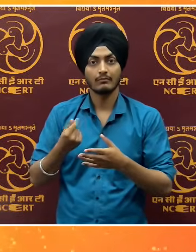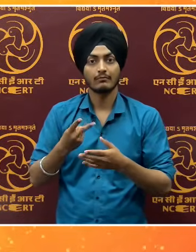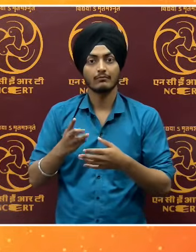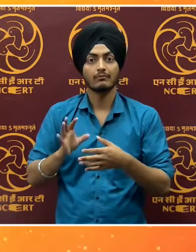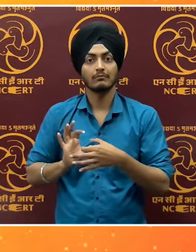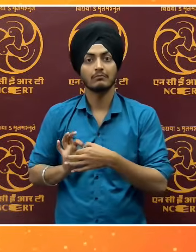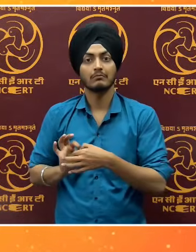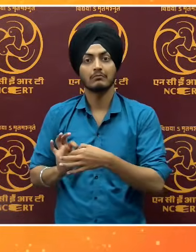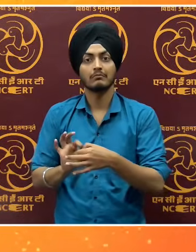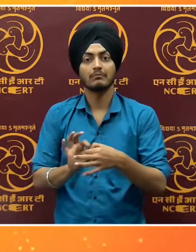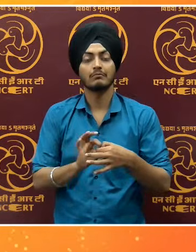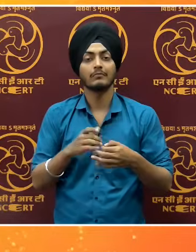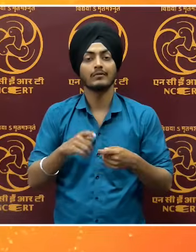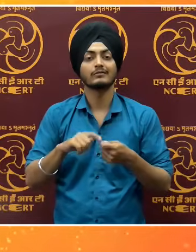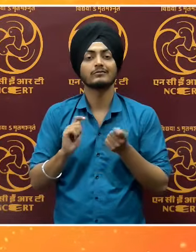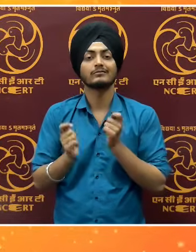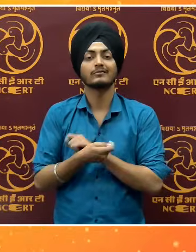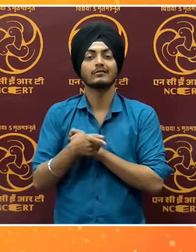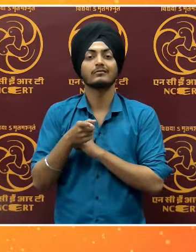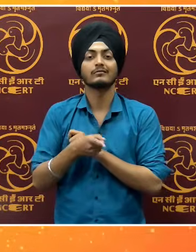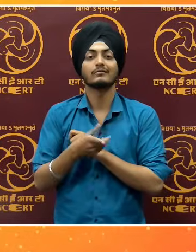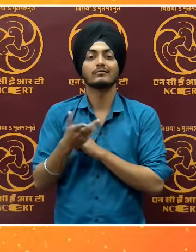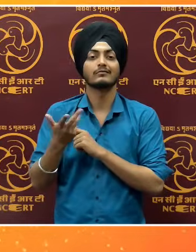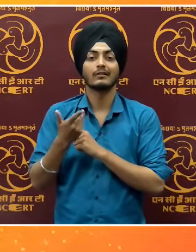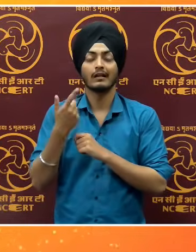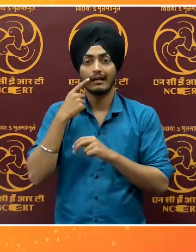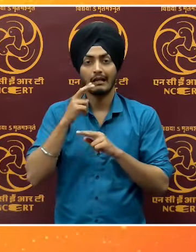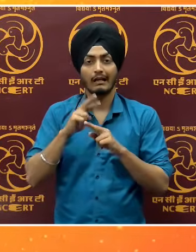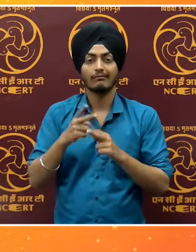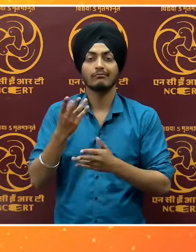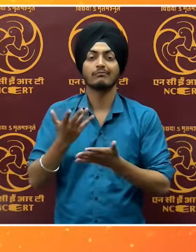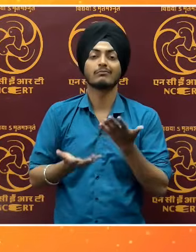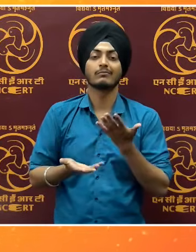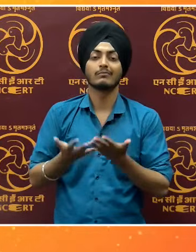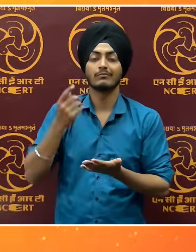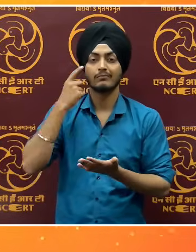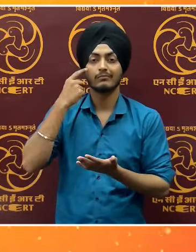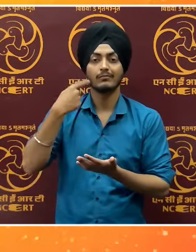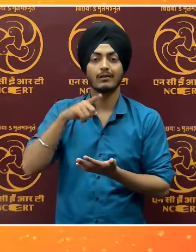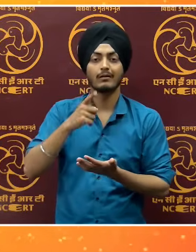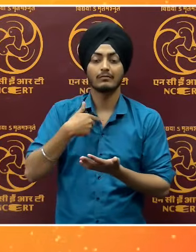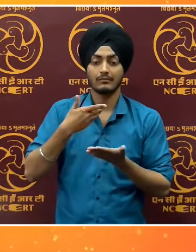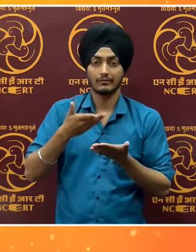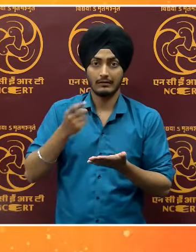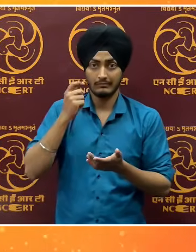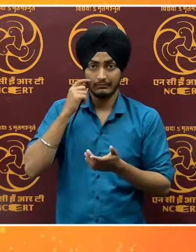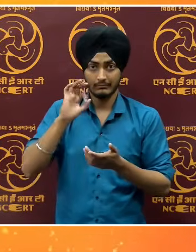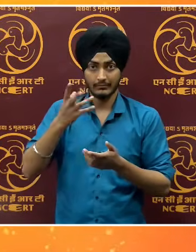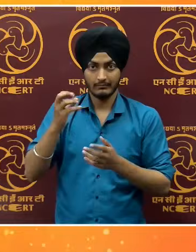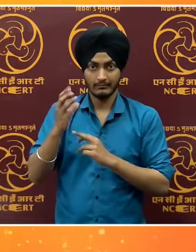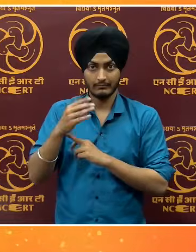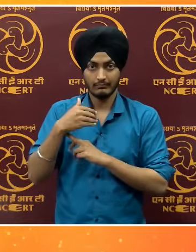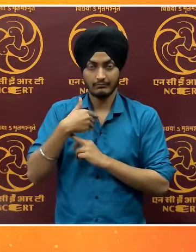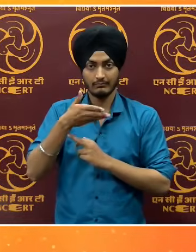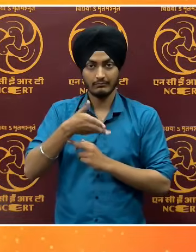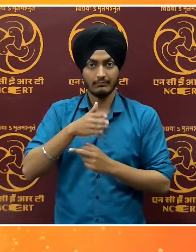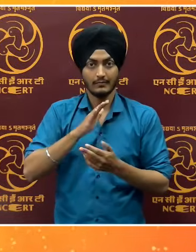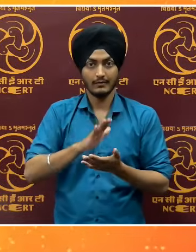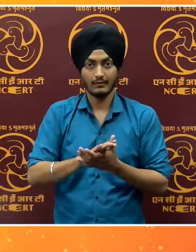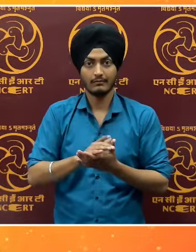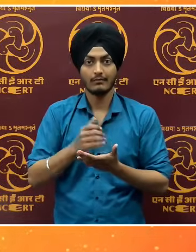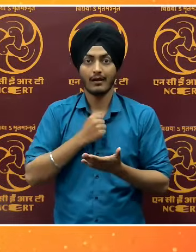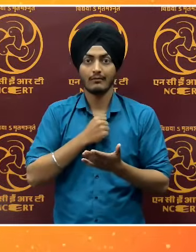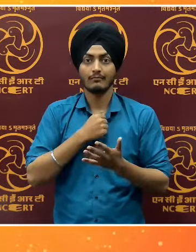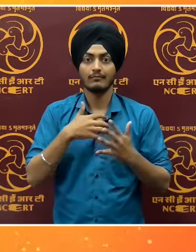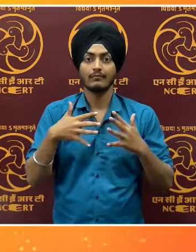one change they will do, because suppose if the same bulb is used here, the